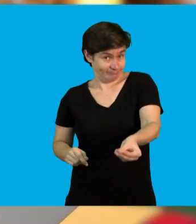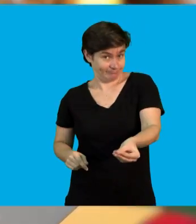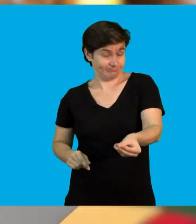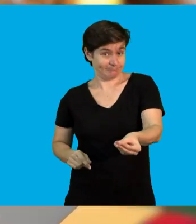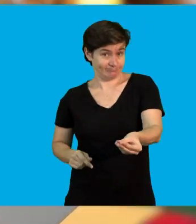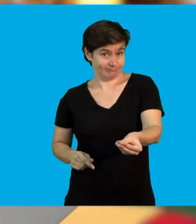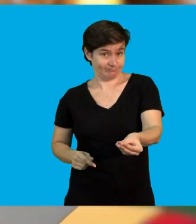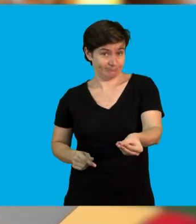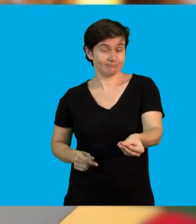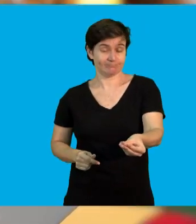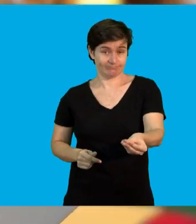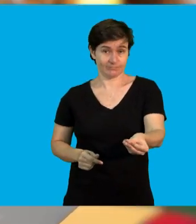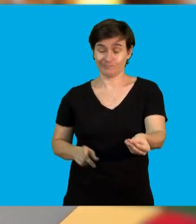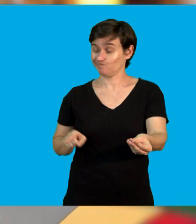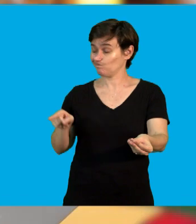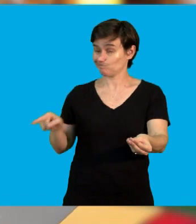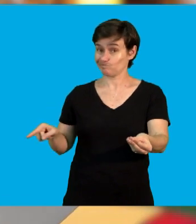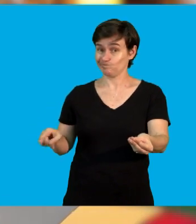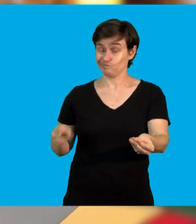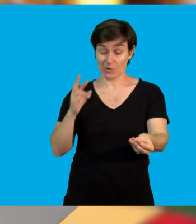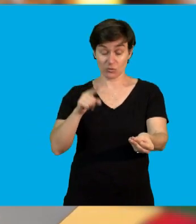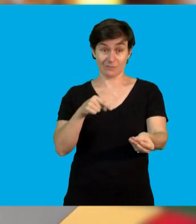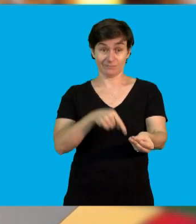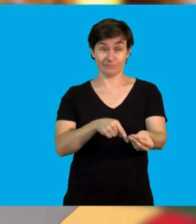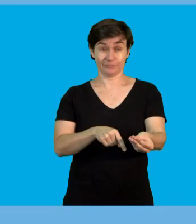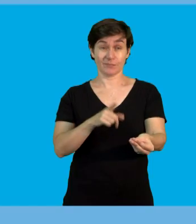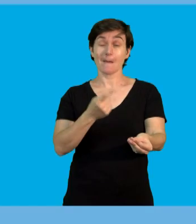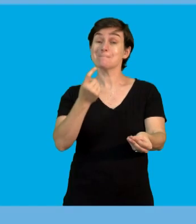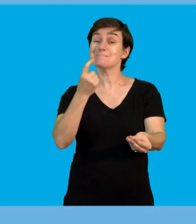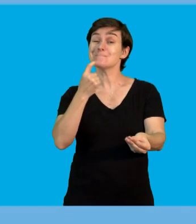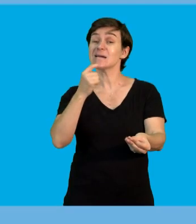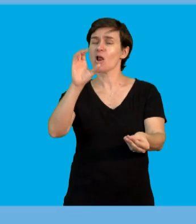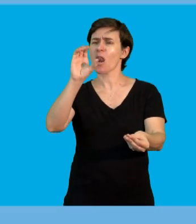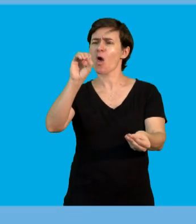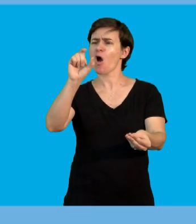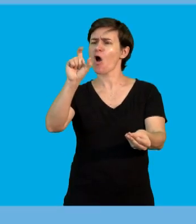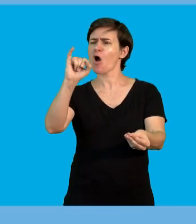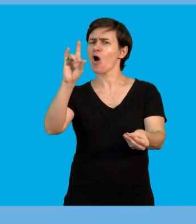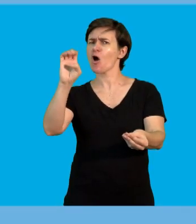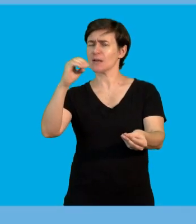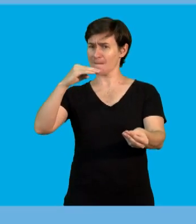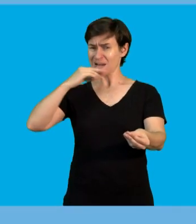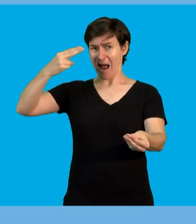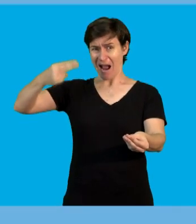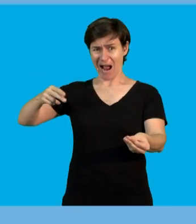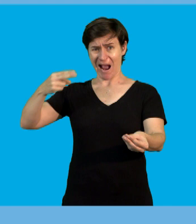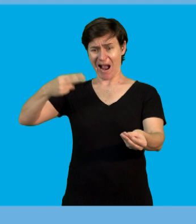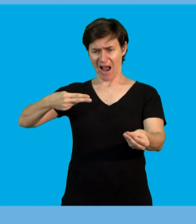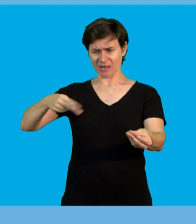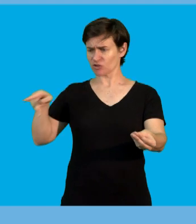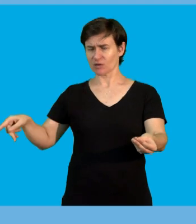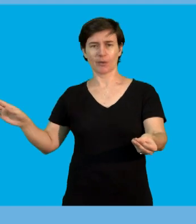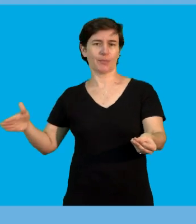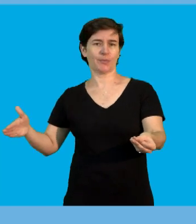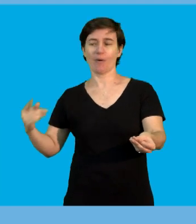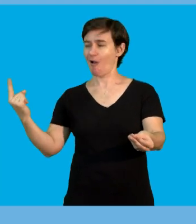that hydrogen can be donated, and then in this case, our metal oxide doesn't have the hydroxide, it doesn't have